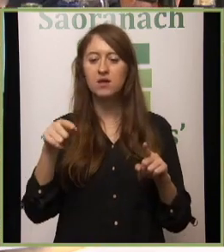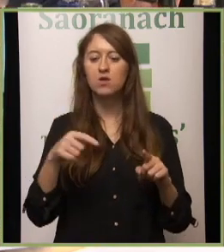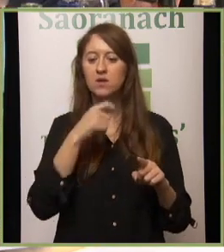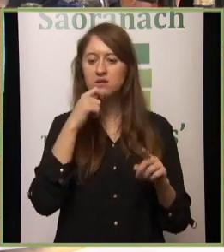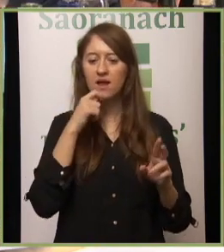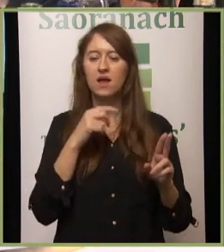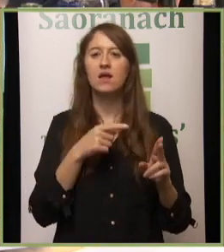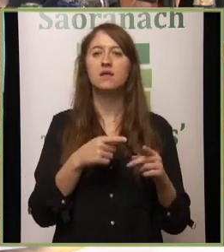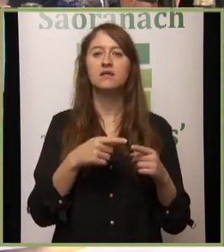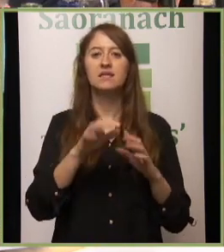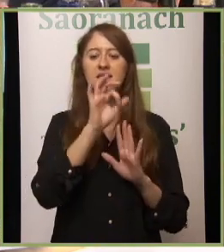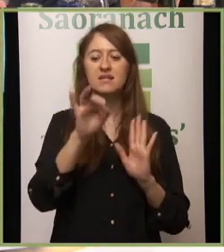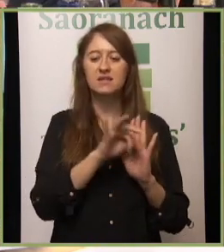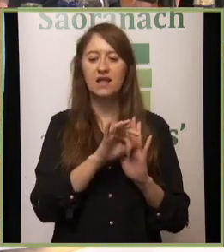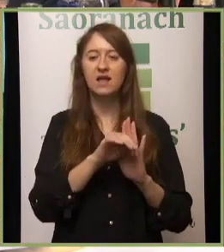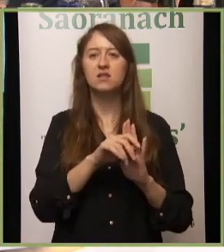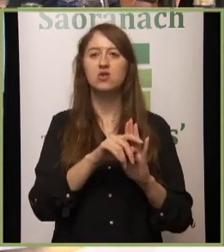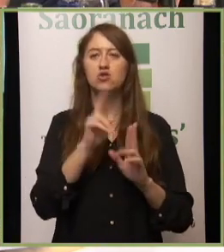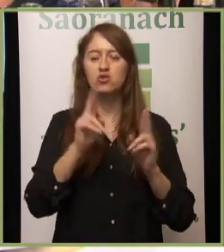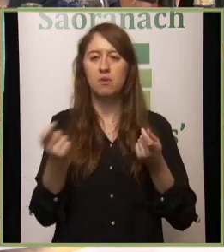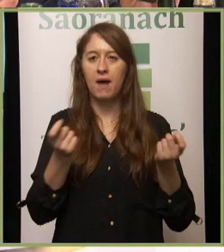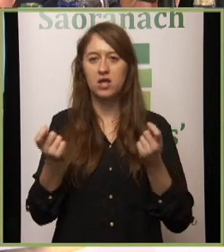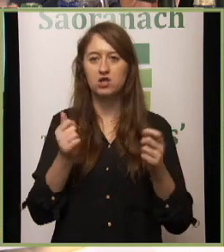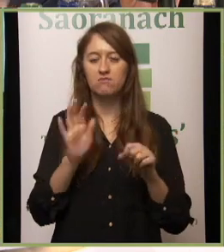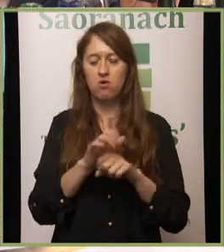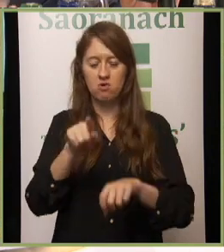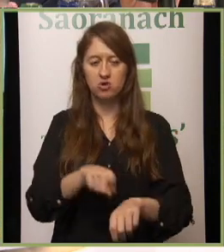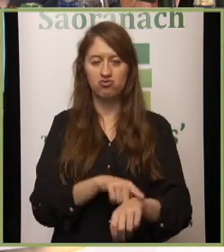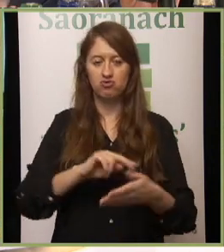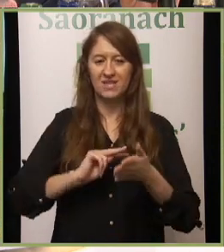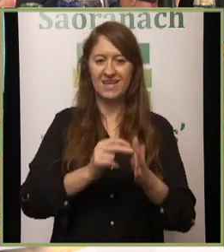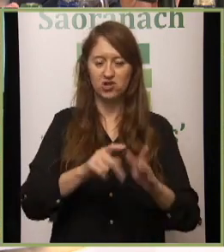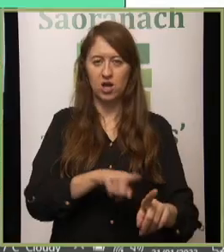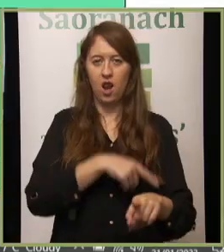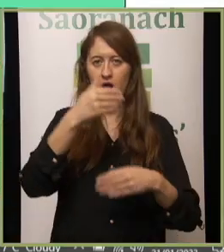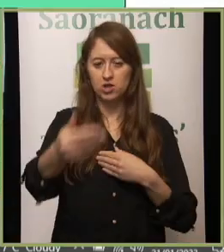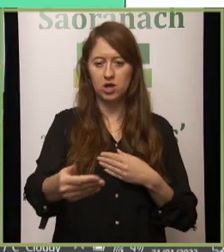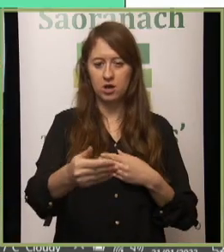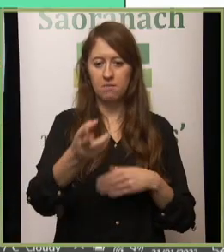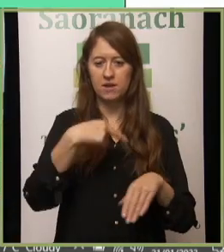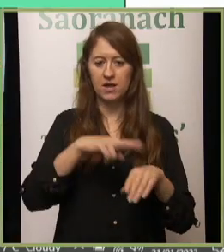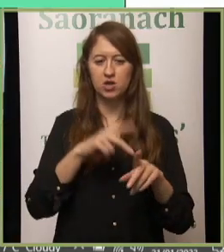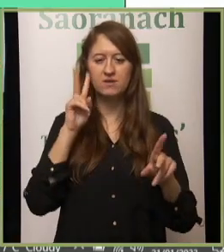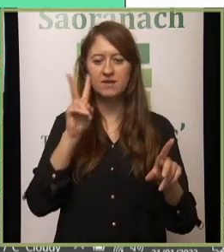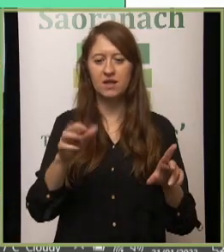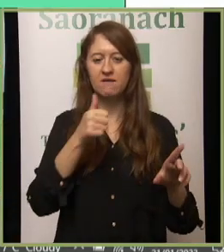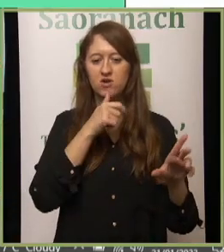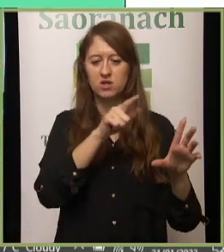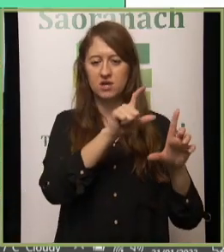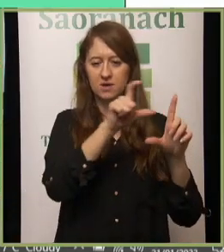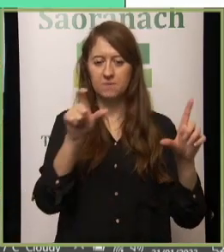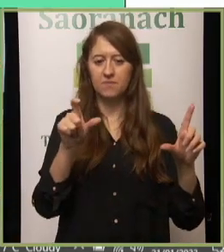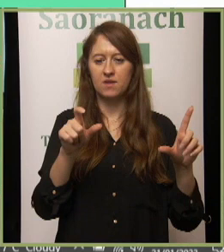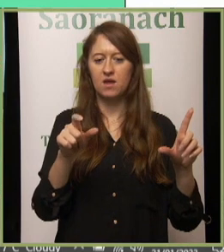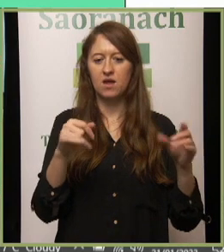woodlands should be recognised and managed as a strategic long-term national asset, to the end of the first sentence in that FWH2? There is a conflict of interest between business